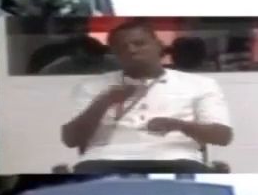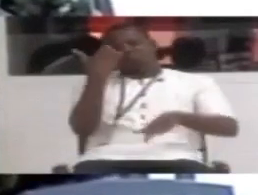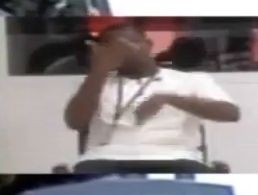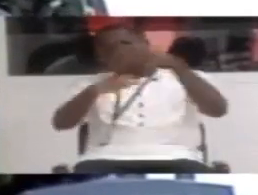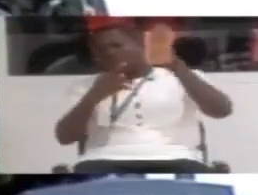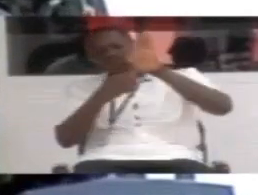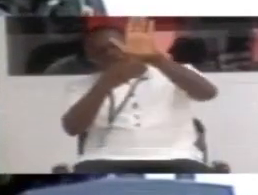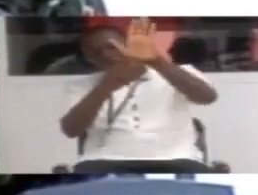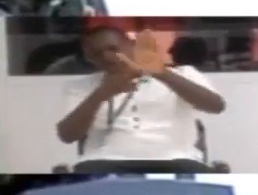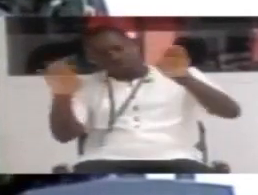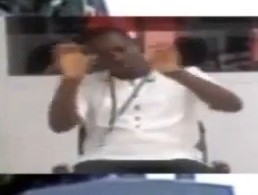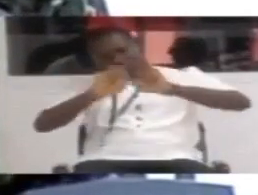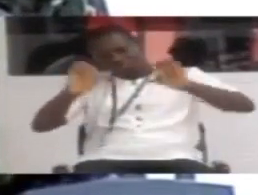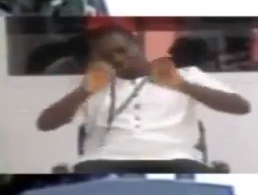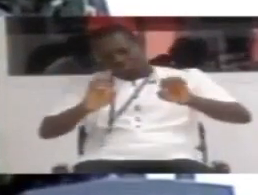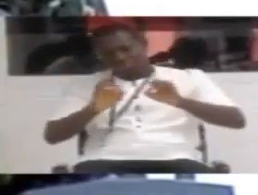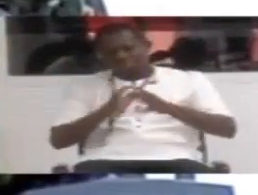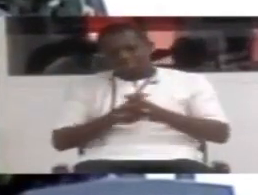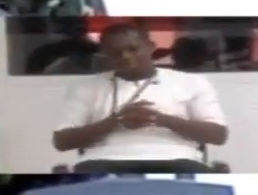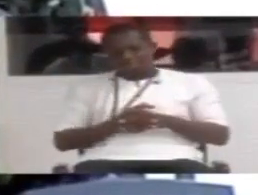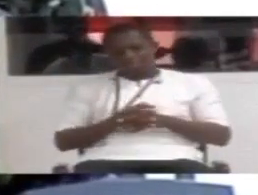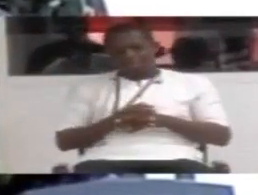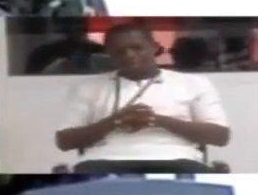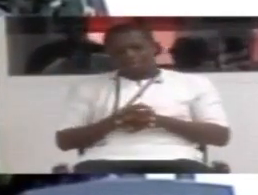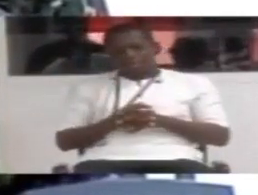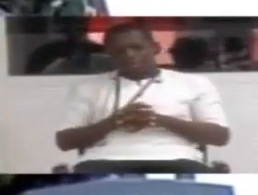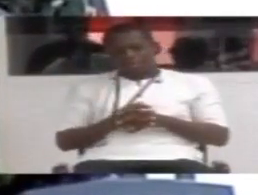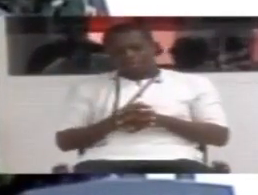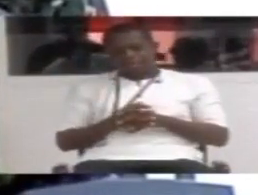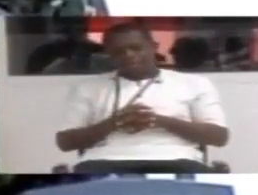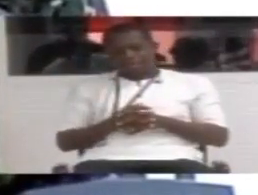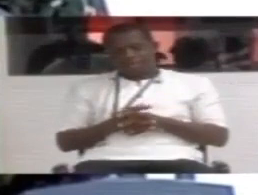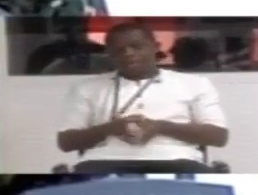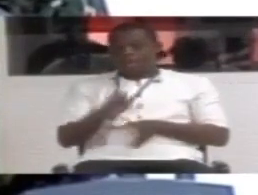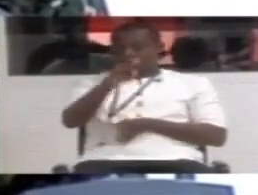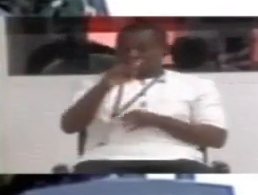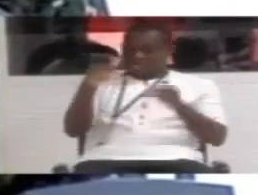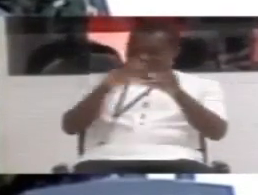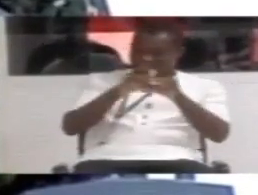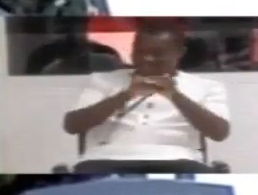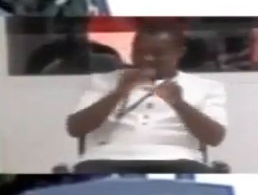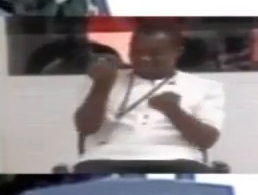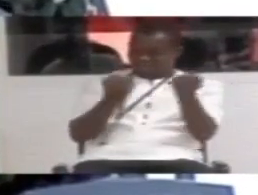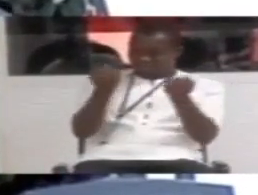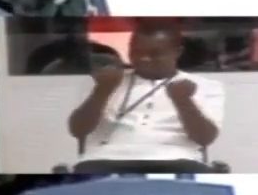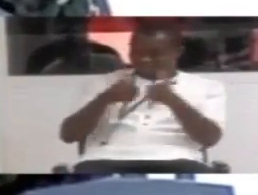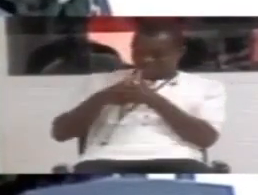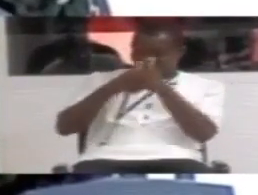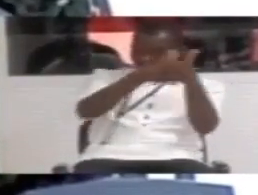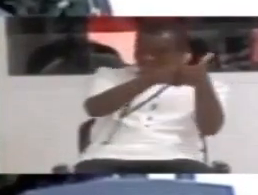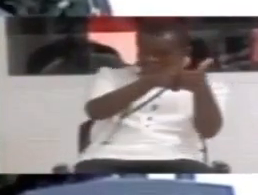ma dara. They did not show me anything. And then you got into the vehicle and went with them. Where did you